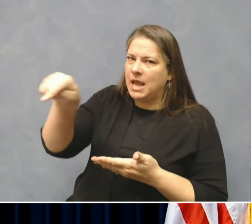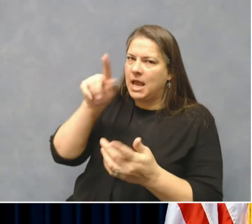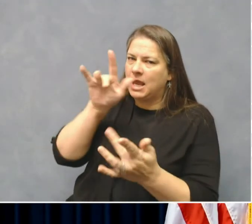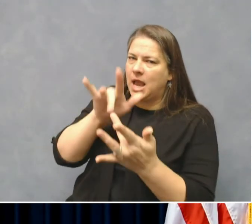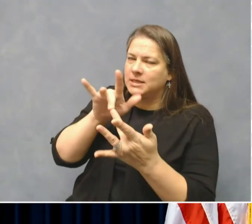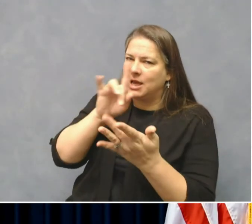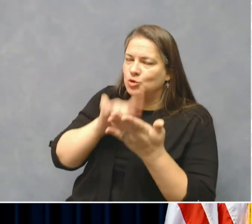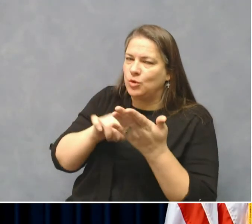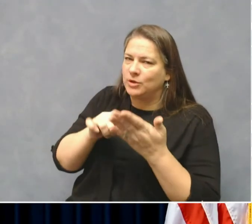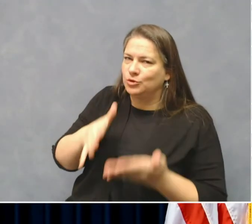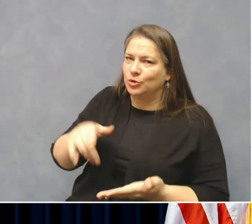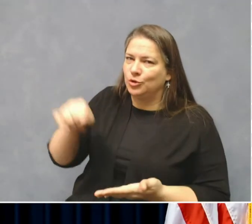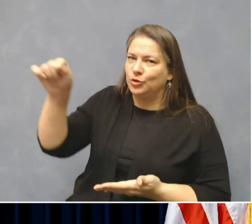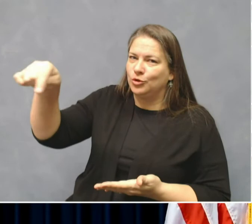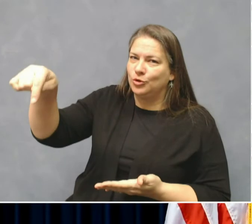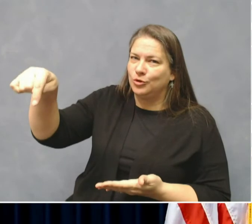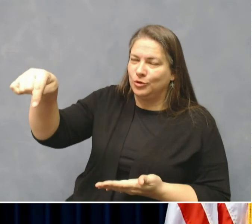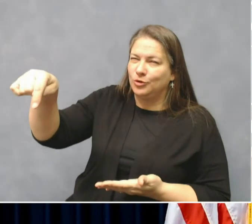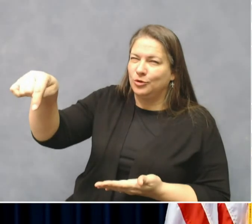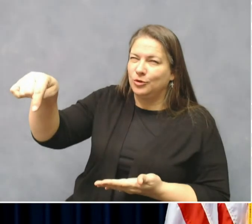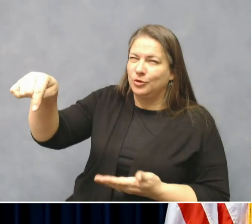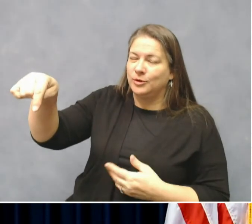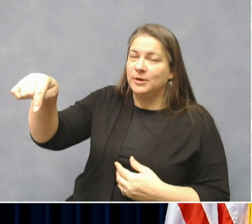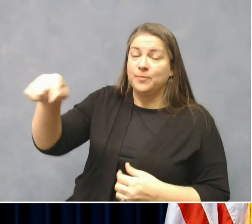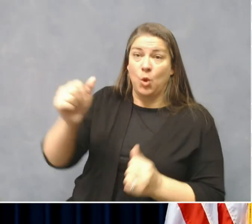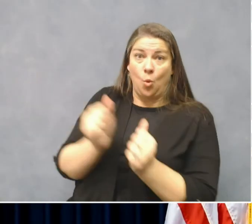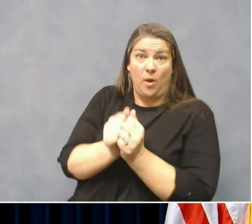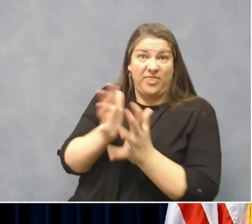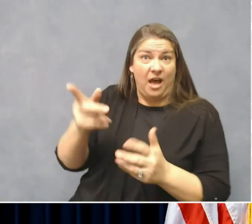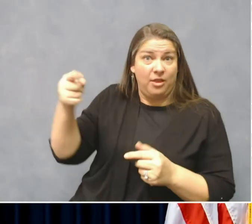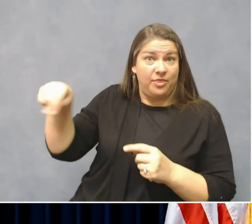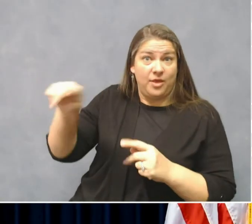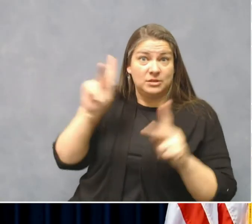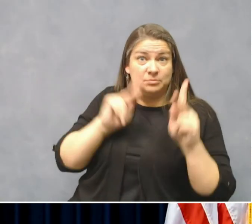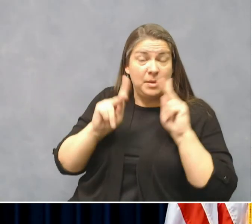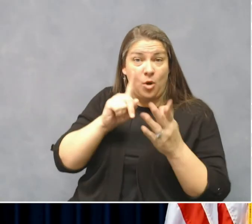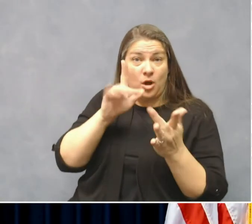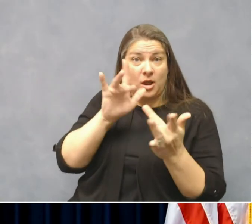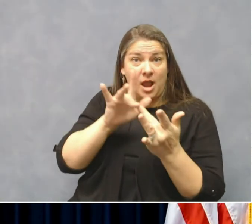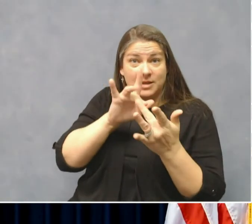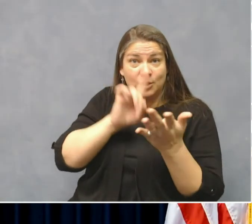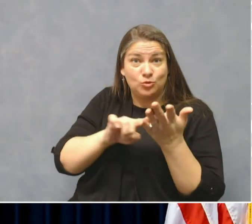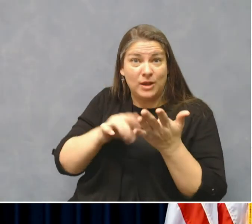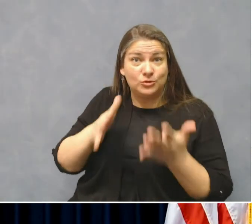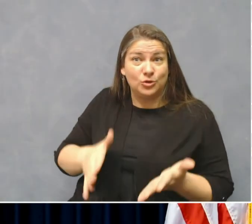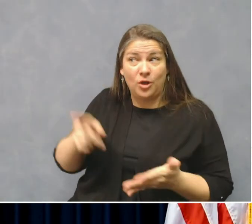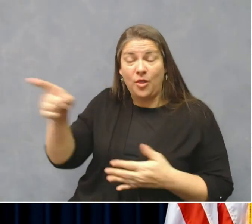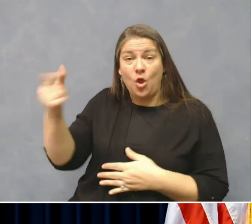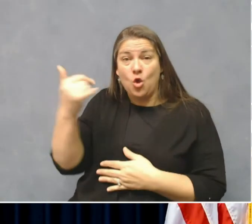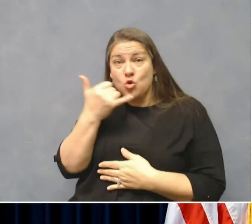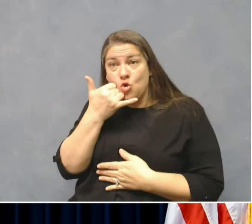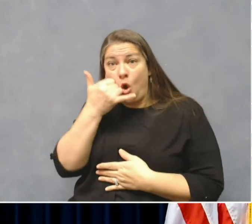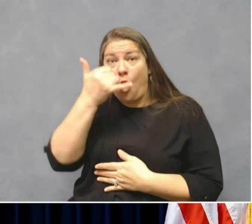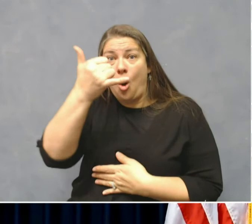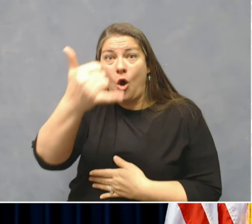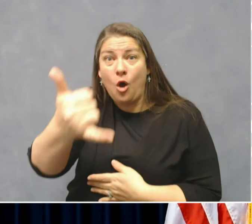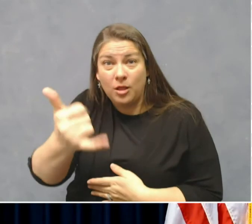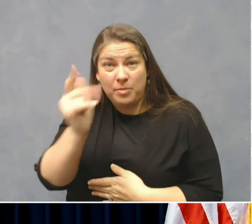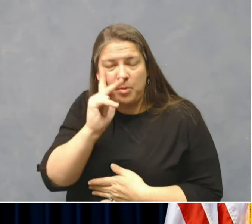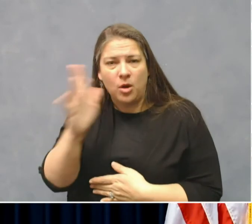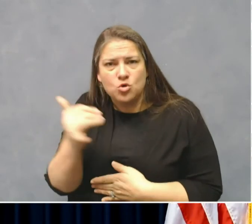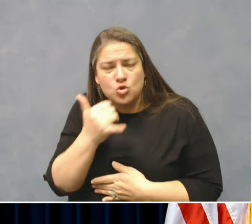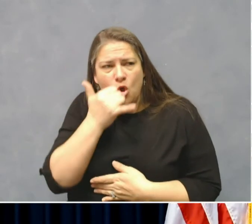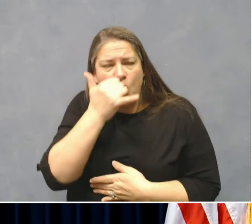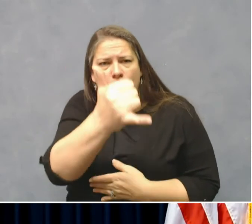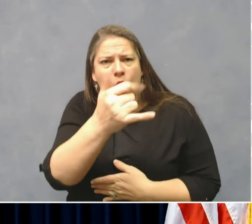the most fragile folks that have been in touch with that person who tested positive, which is what we're doing